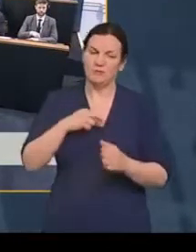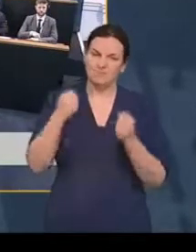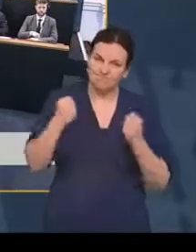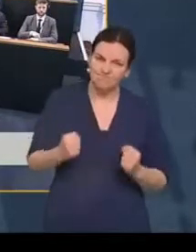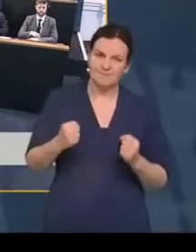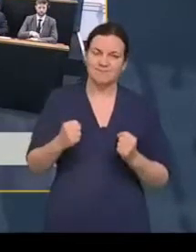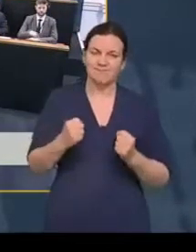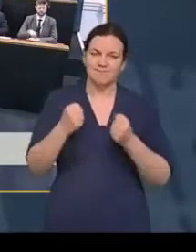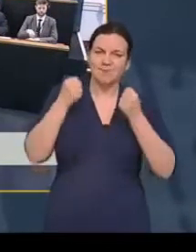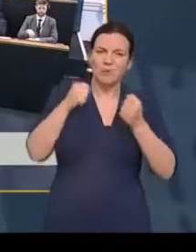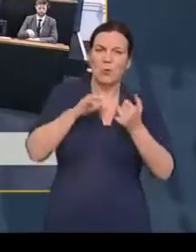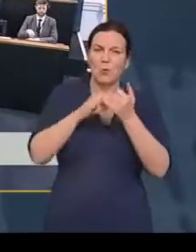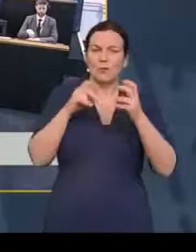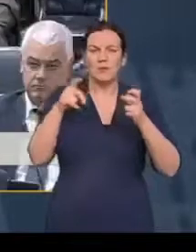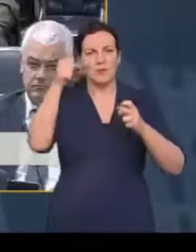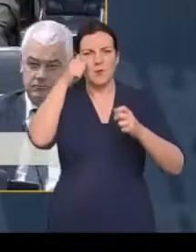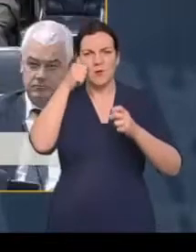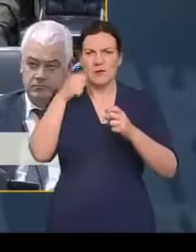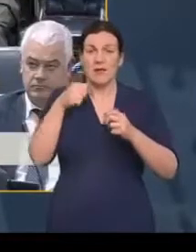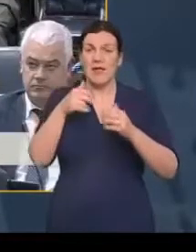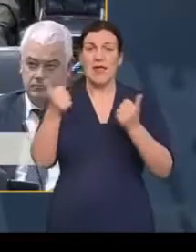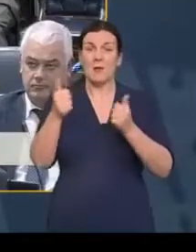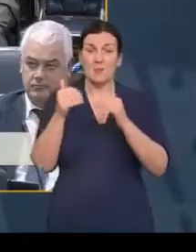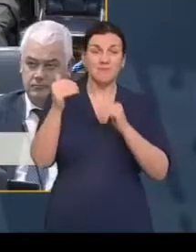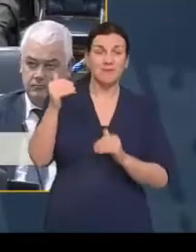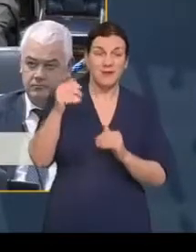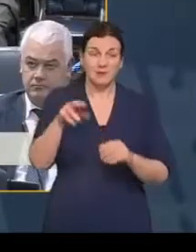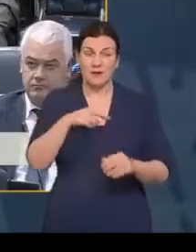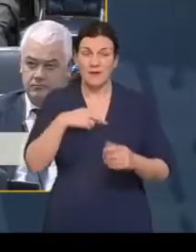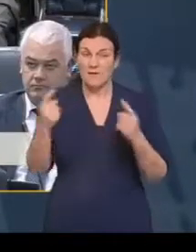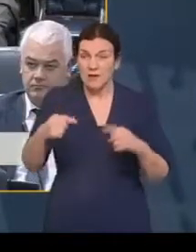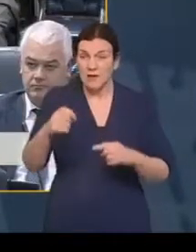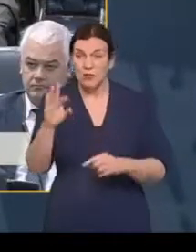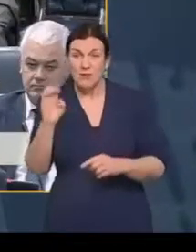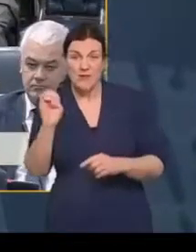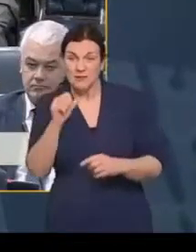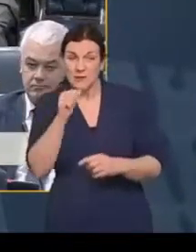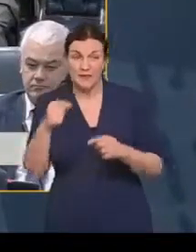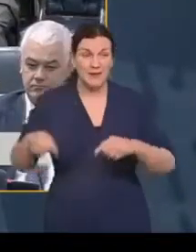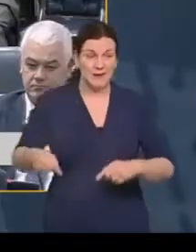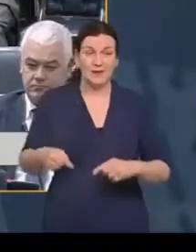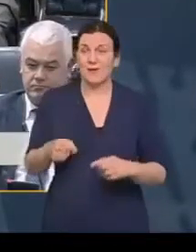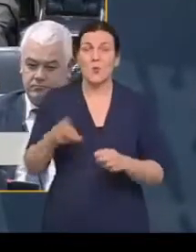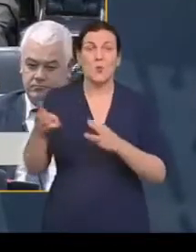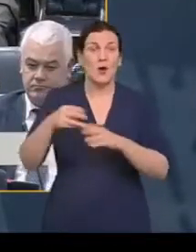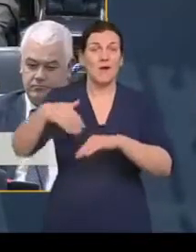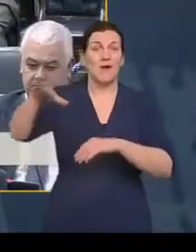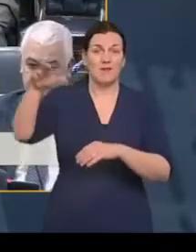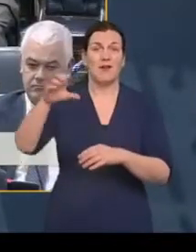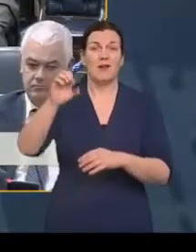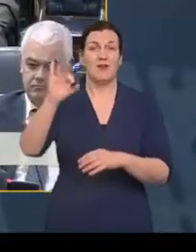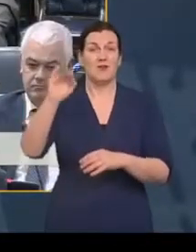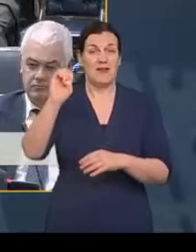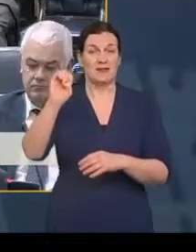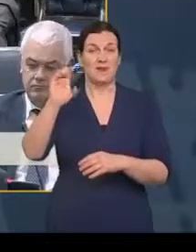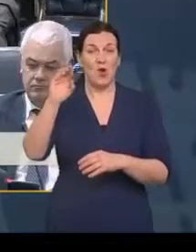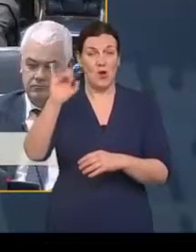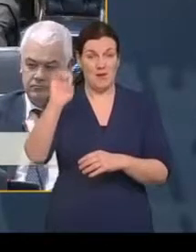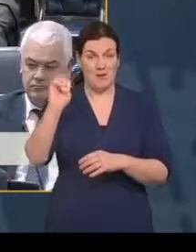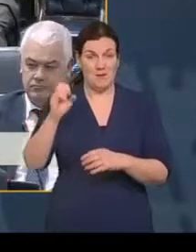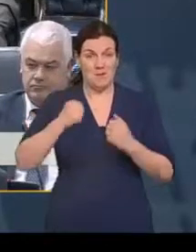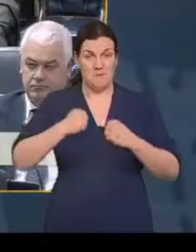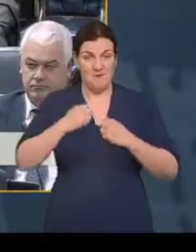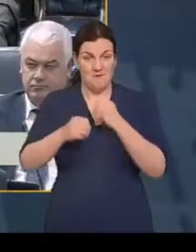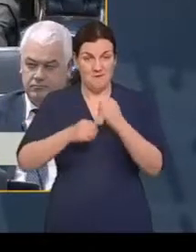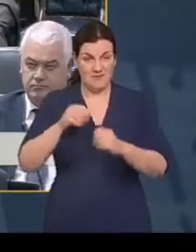yourself, is a champion of the underdog. And finally, I'm not sure, is Grace here? No, she's not, because she's working. Grace Coyle in my